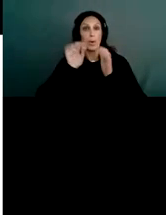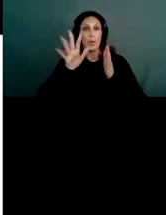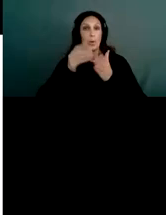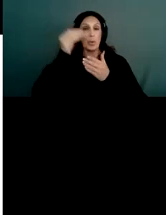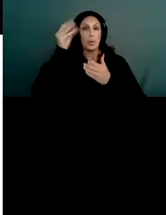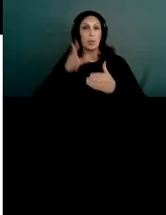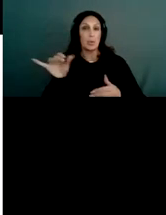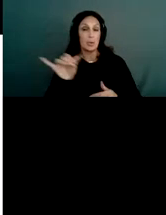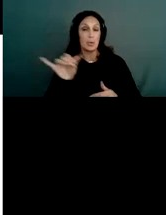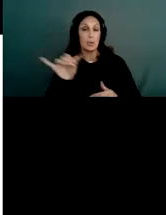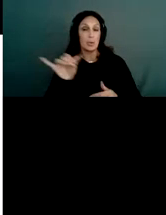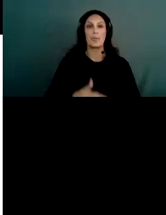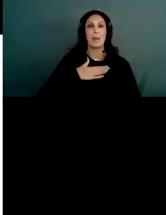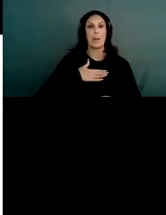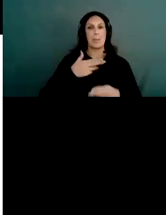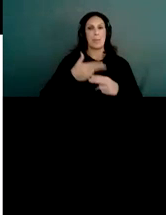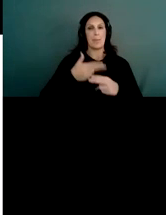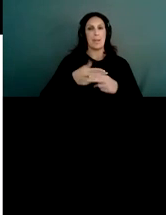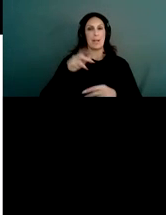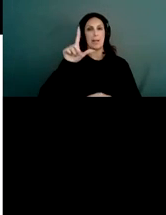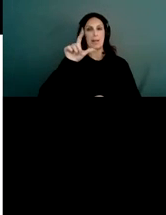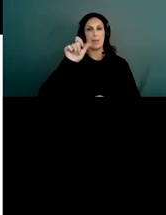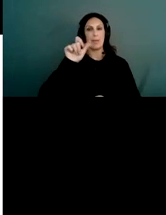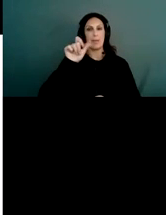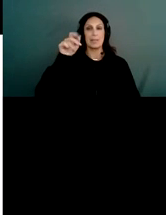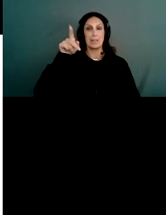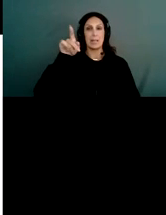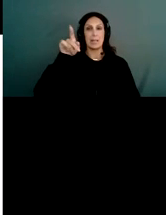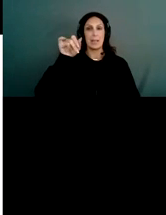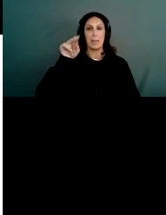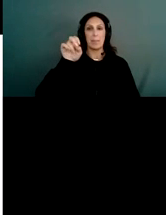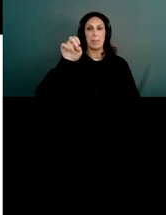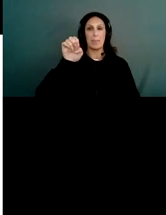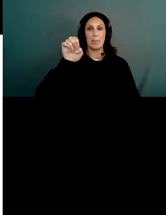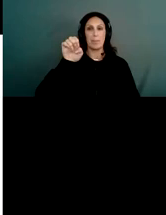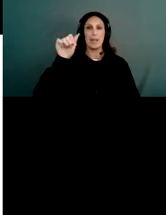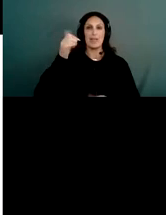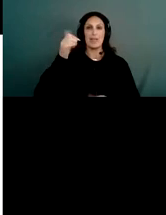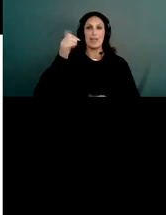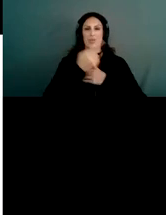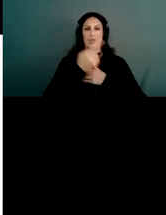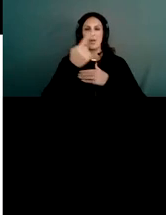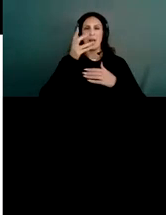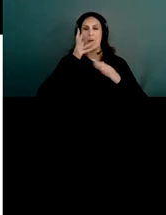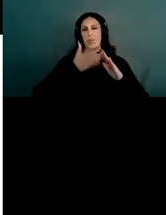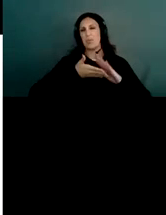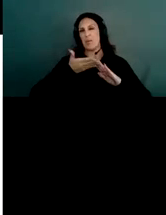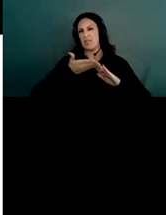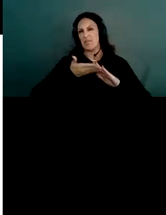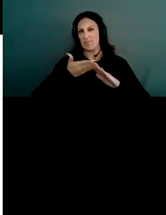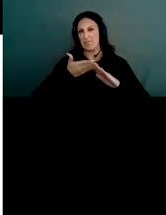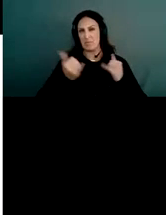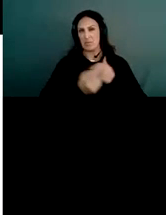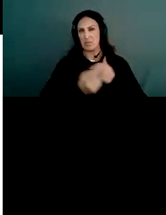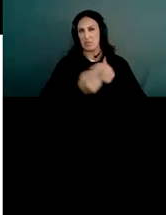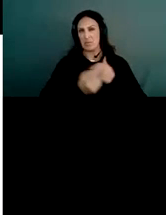My name is Larissa Pineda and I'll be your host today. I'm an Instructional Services Specialist with the Department of Innovation